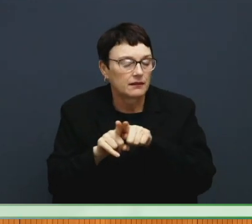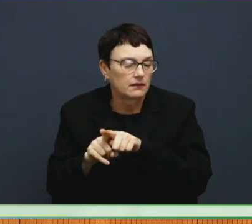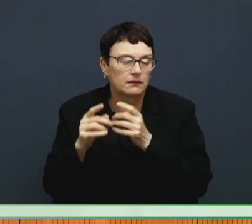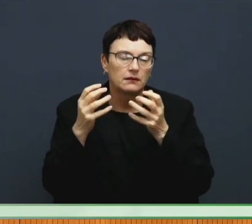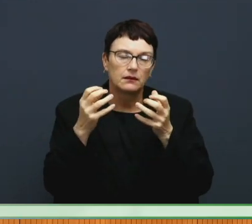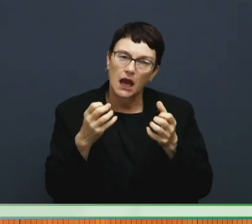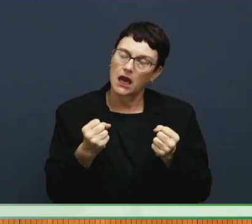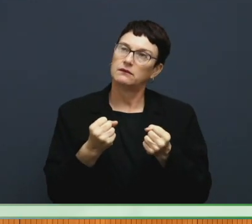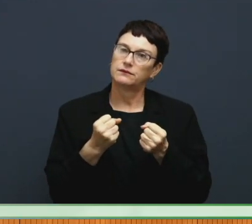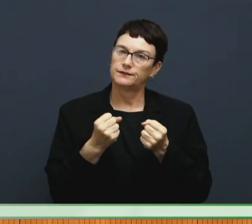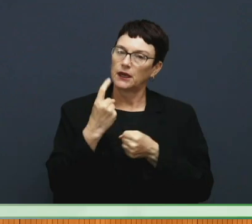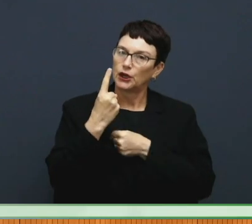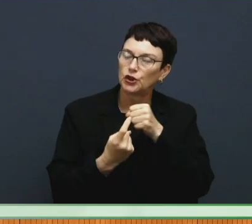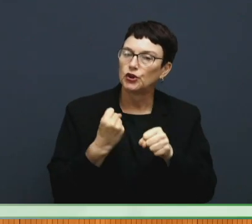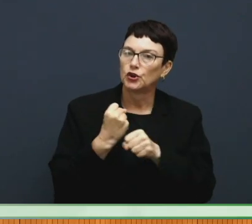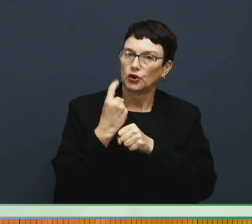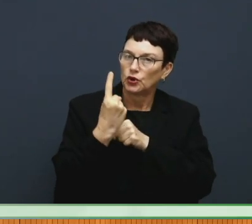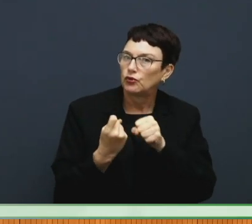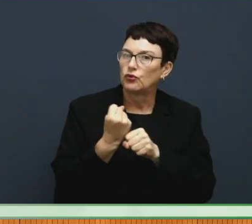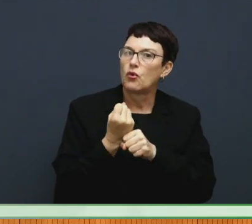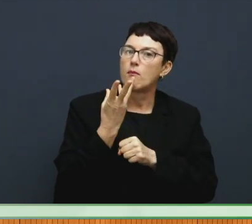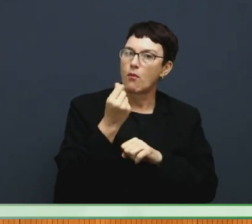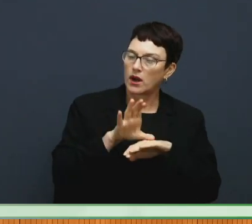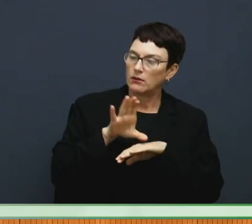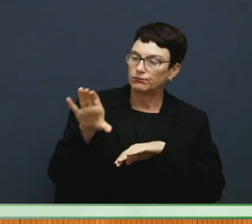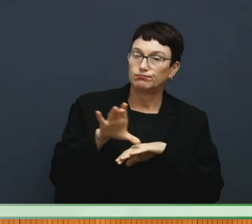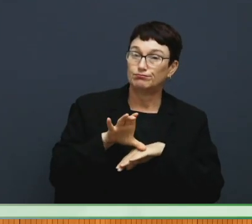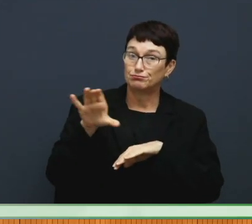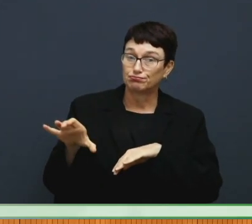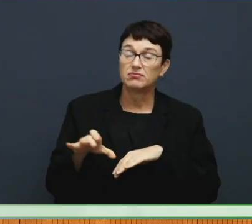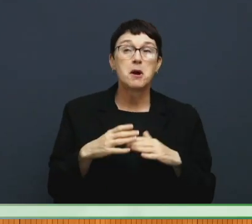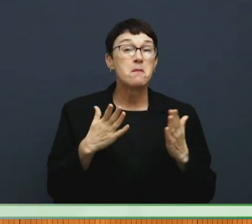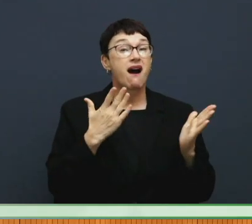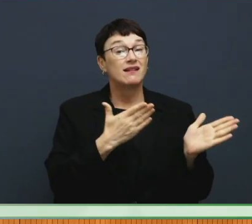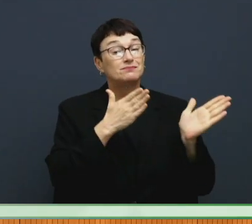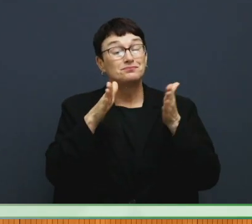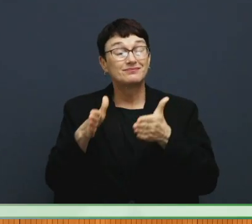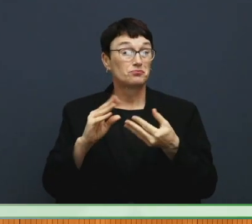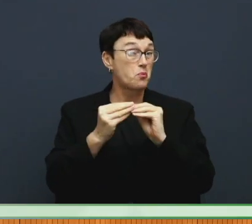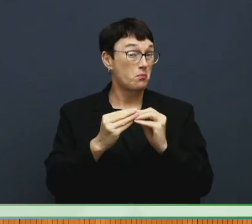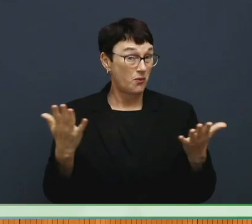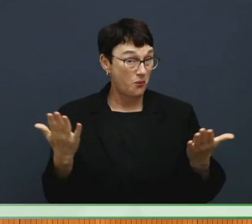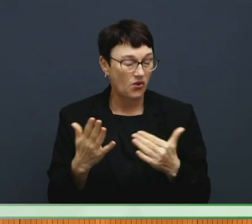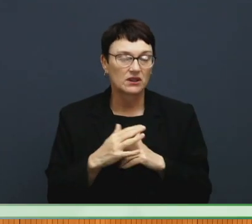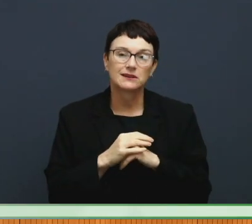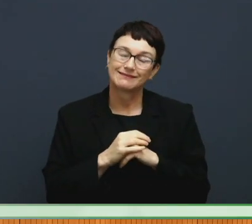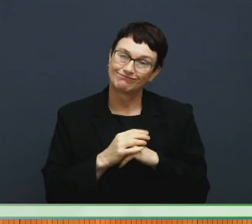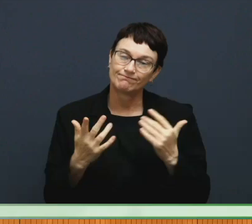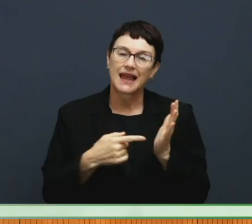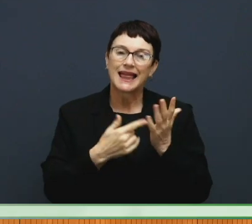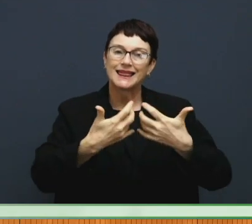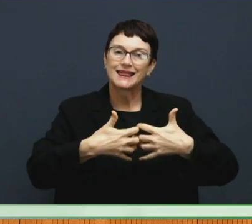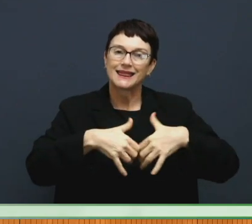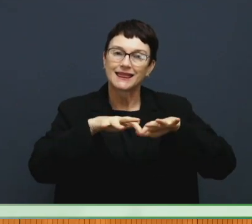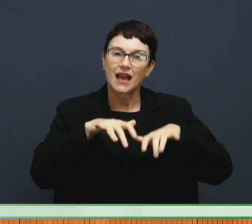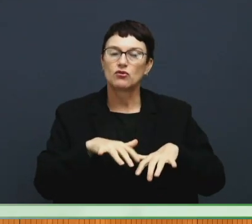year. The challenges. The industry technology is changing rapidly, and the teaching team lags